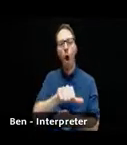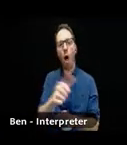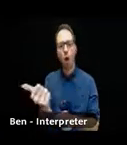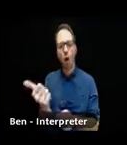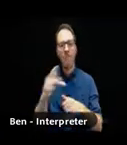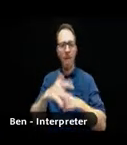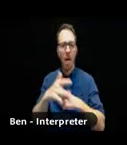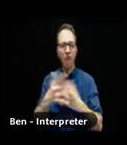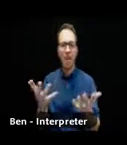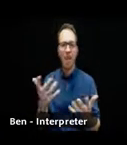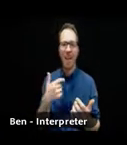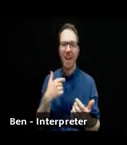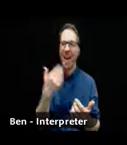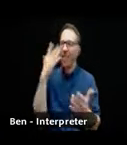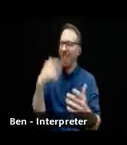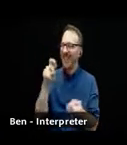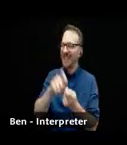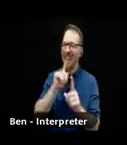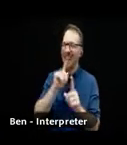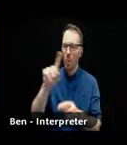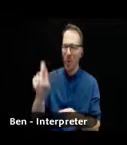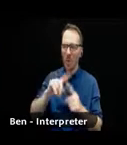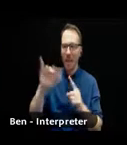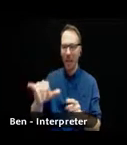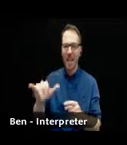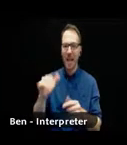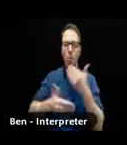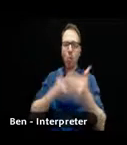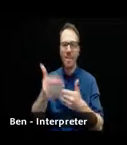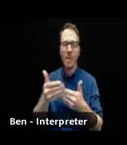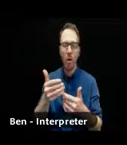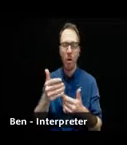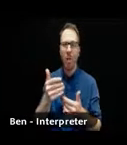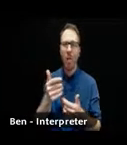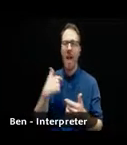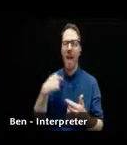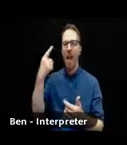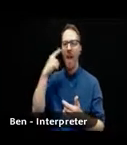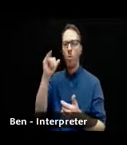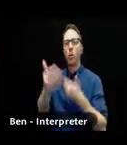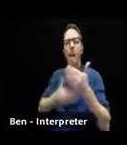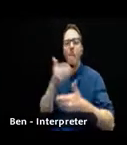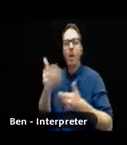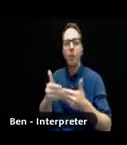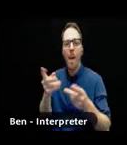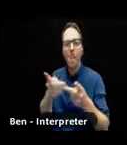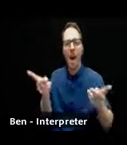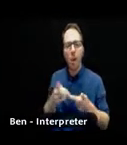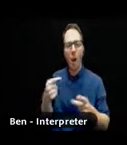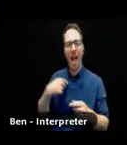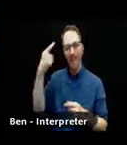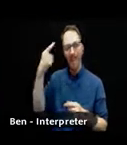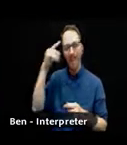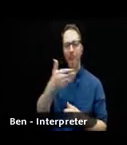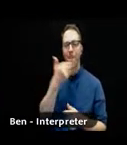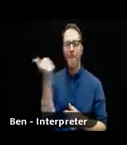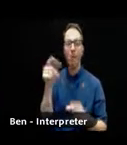if I exactly answered the question, but that's the procedural posture. That I think those are the procedural postures I feel are the best.